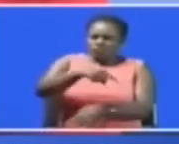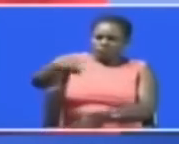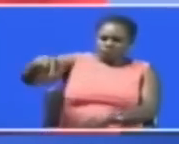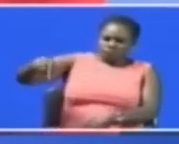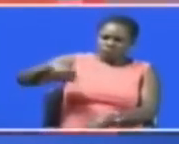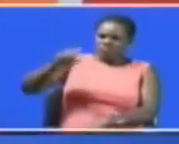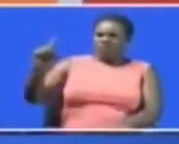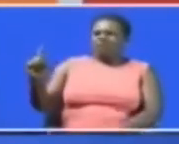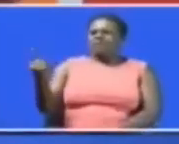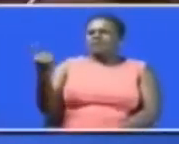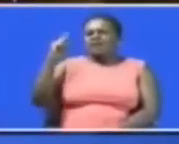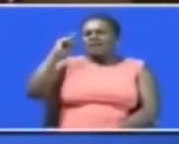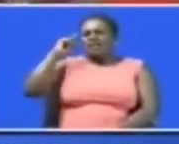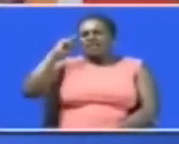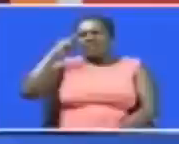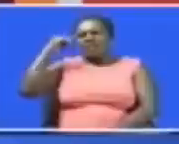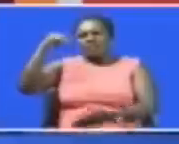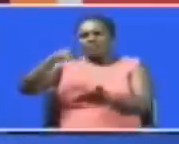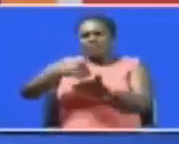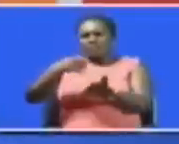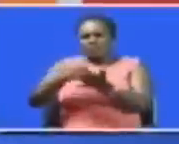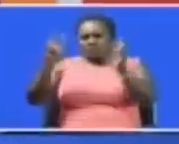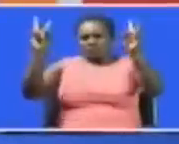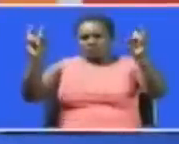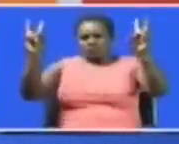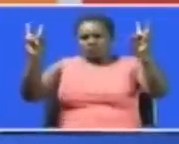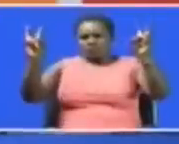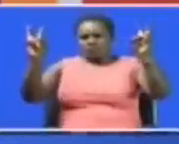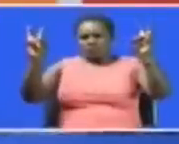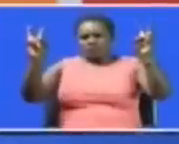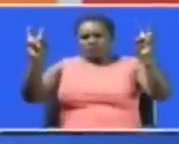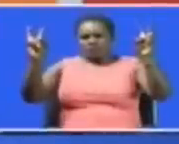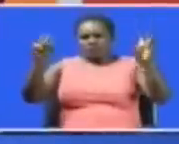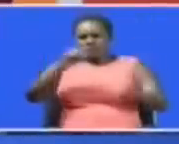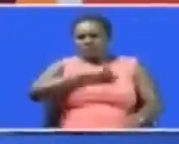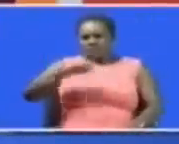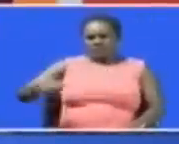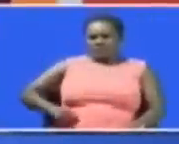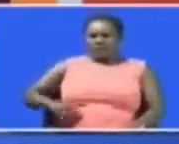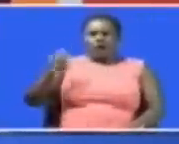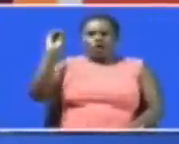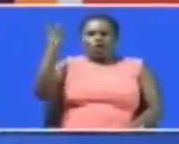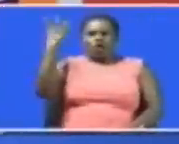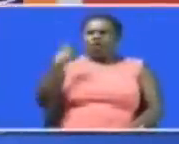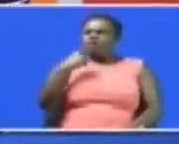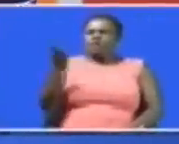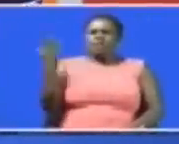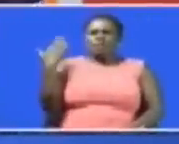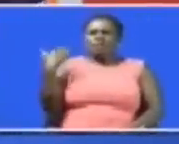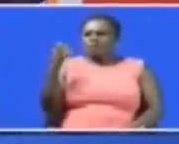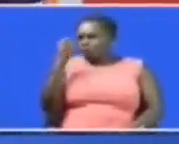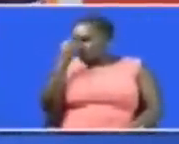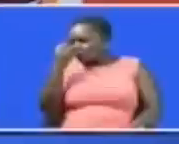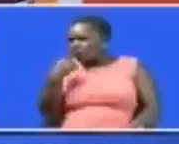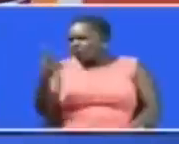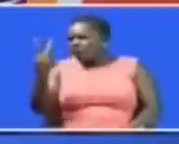in circles. First of all, I think in the inclusivity subject, there's something Senator Orengo talked about earlier about deputy